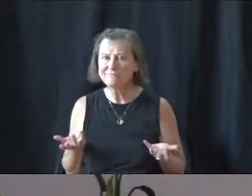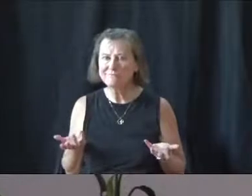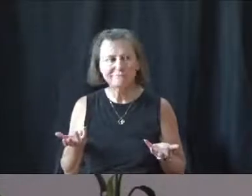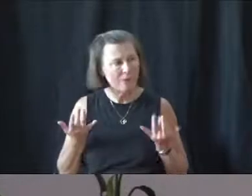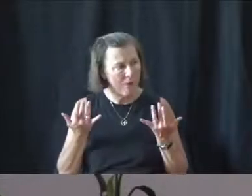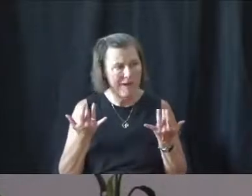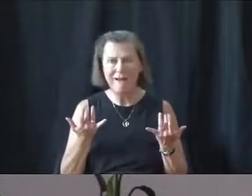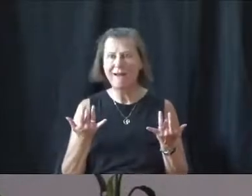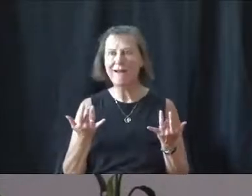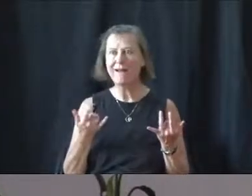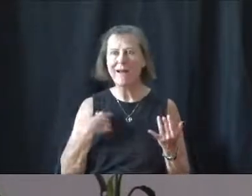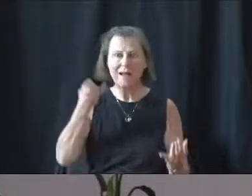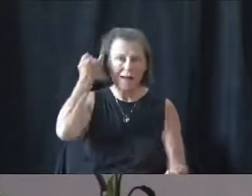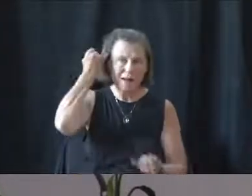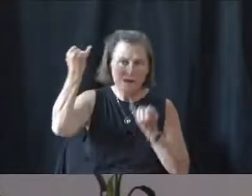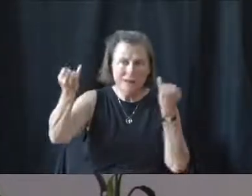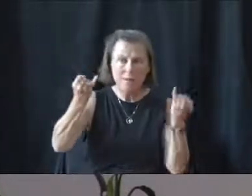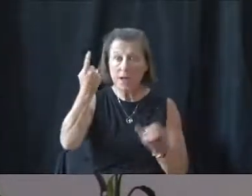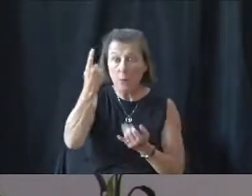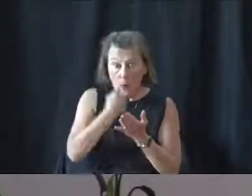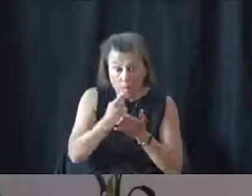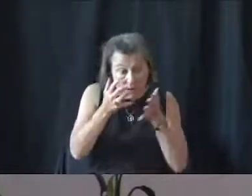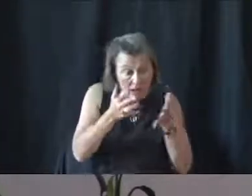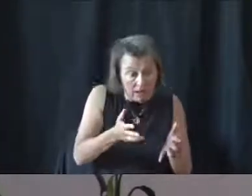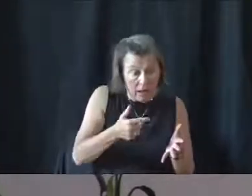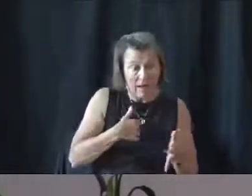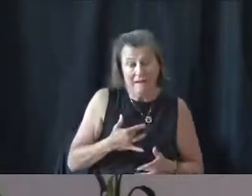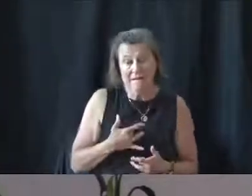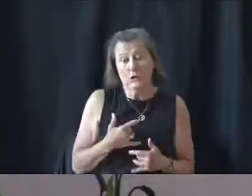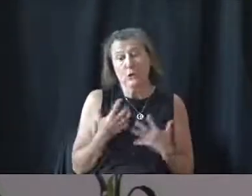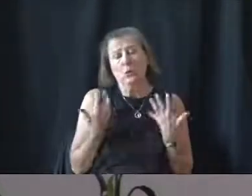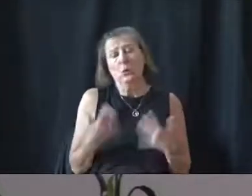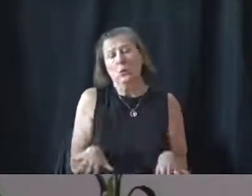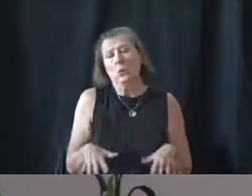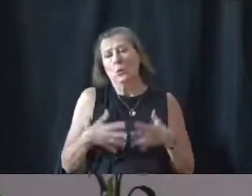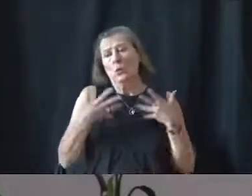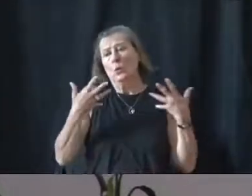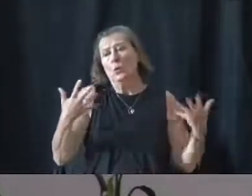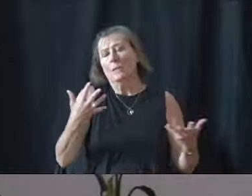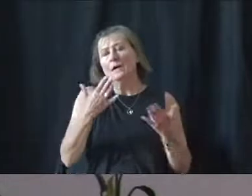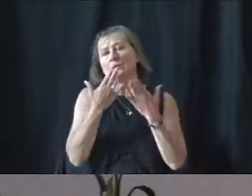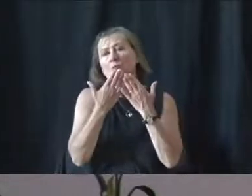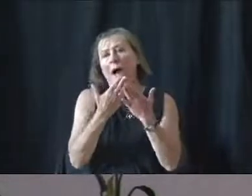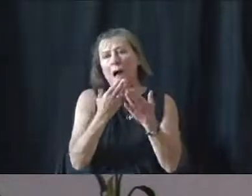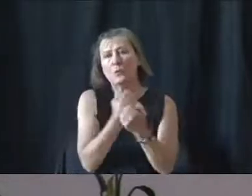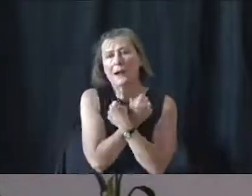Why, when I imagine having only a week to live, I feel tremendous gratitude and love of life?